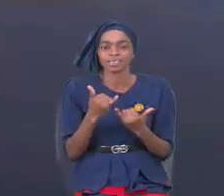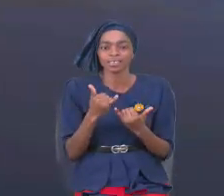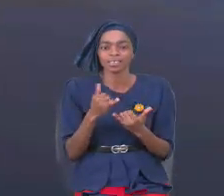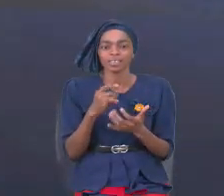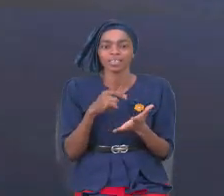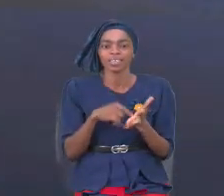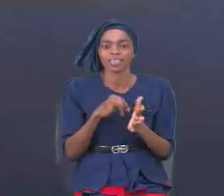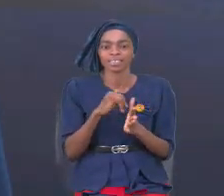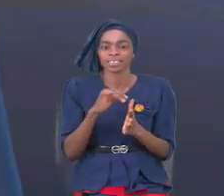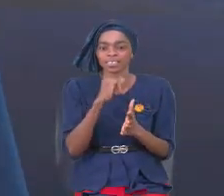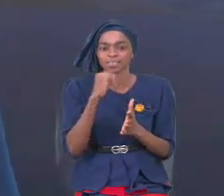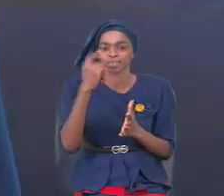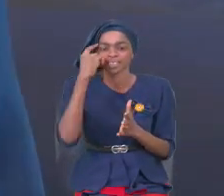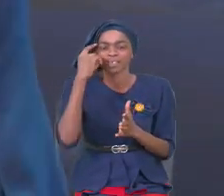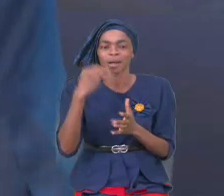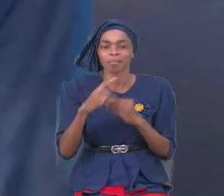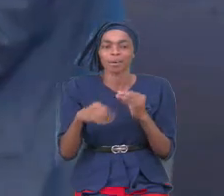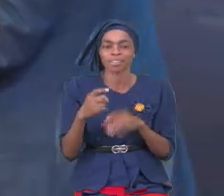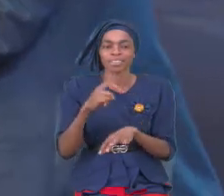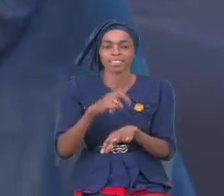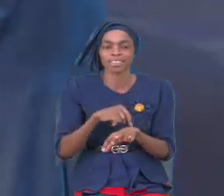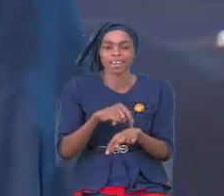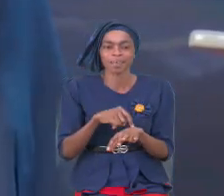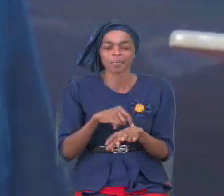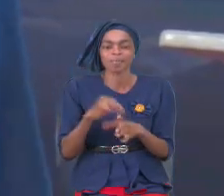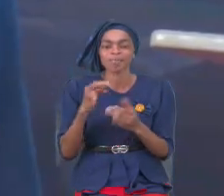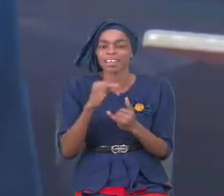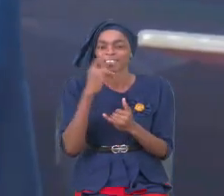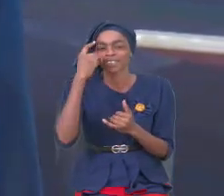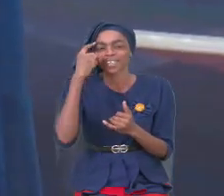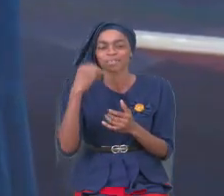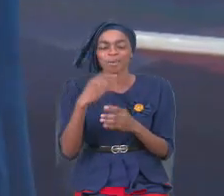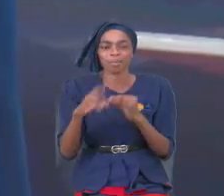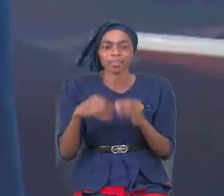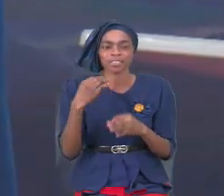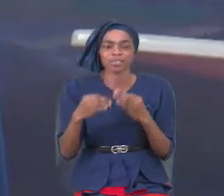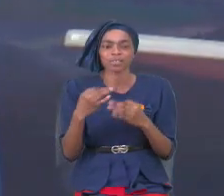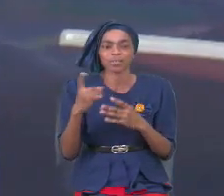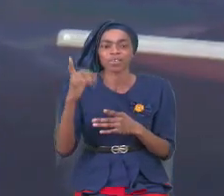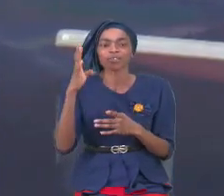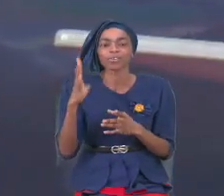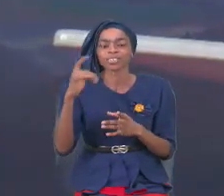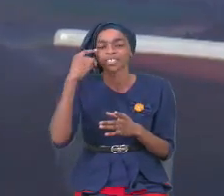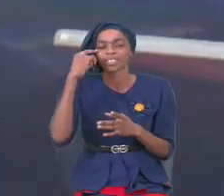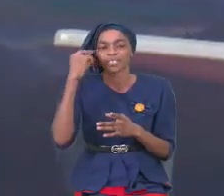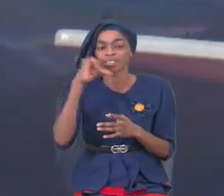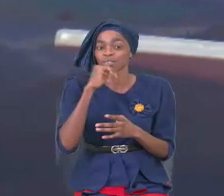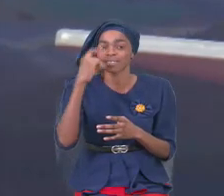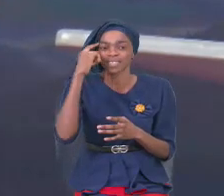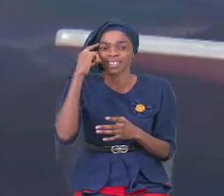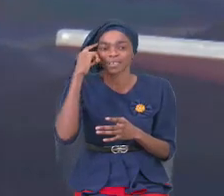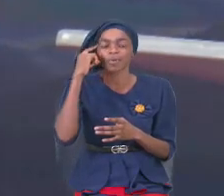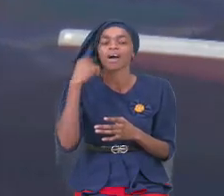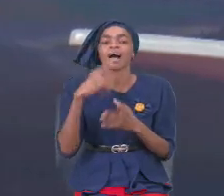sensible of the judgment of God. He's not sensible of the chance, the second chance the Lord